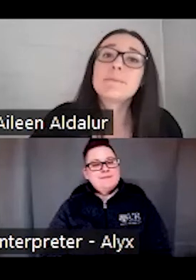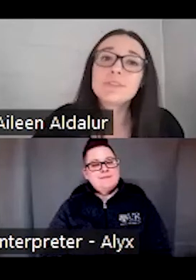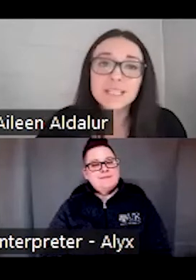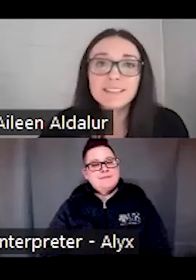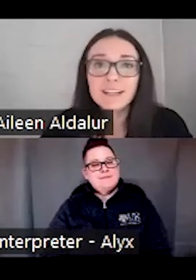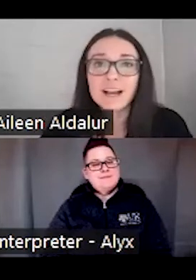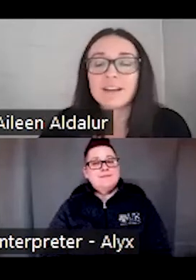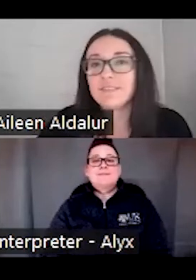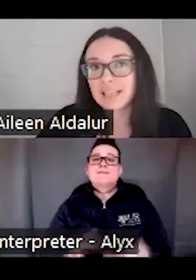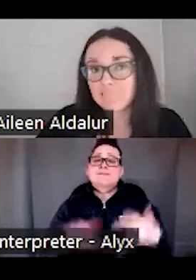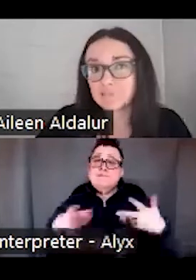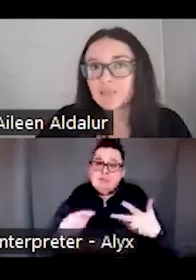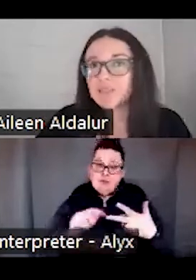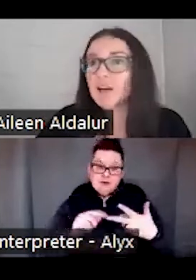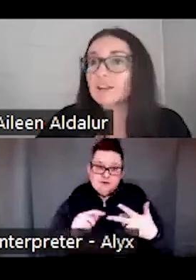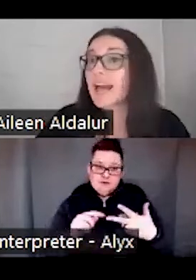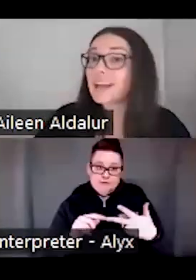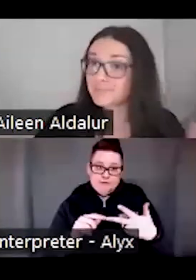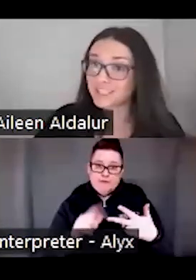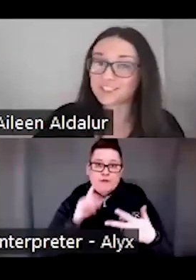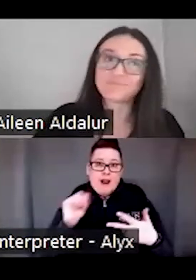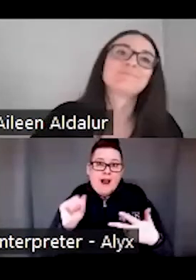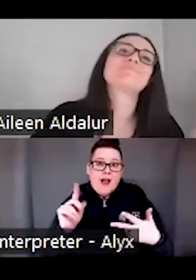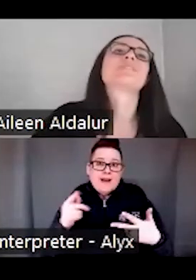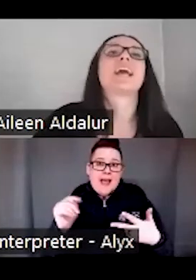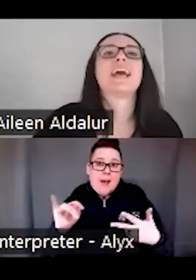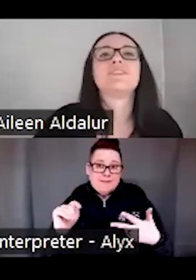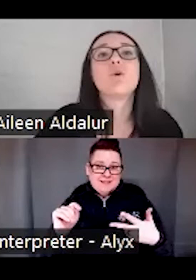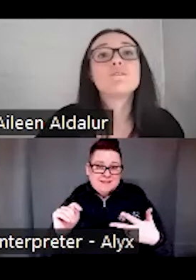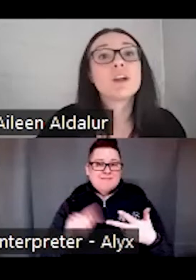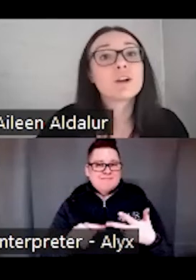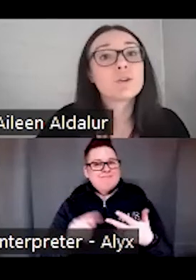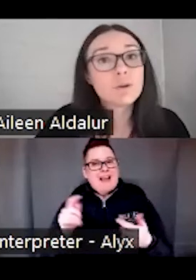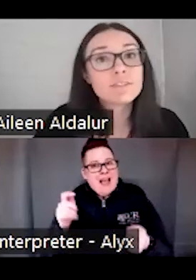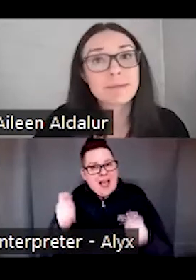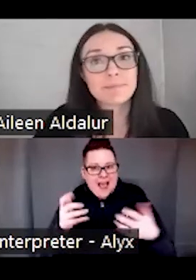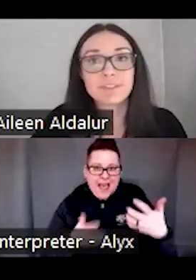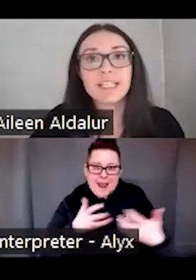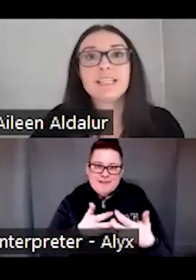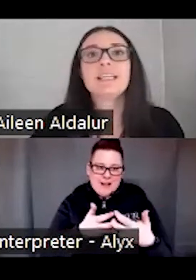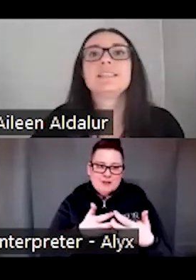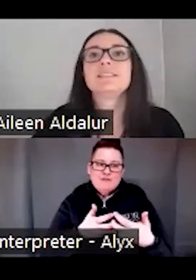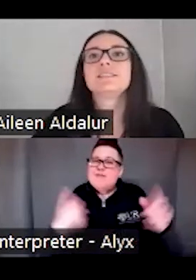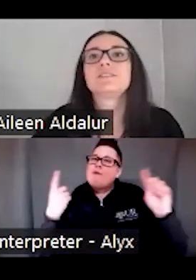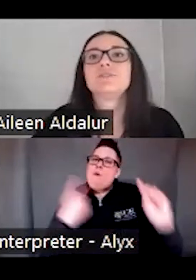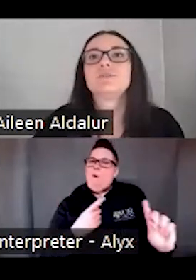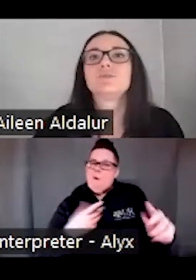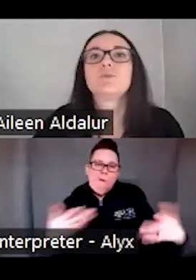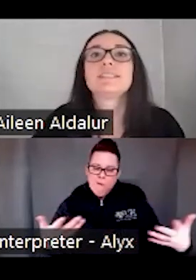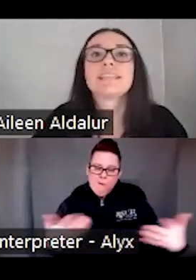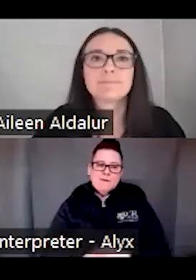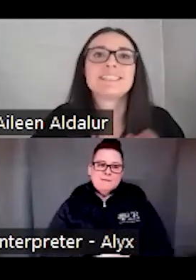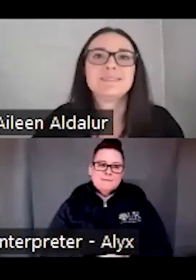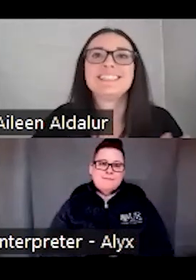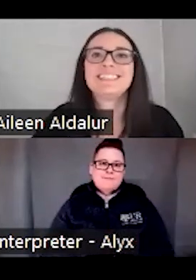Now, step 3 of the adaptive model is called adaptation. And the overall goal of step 3 is